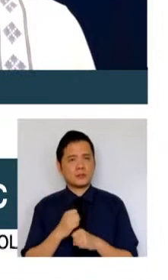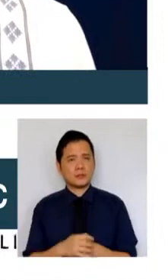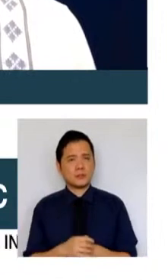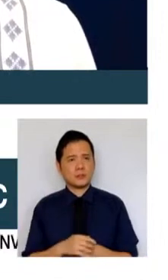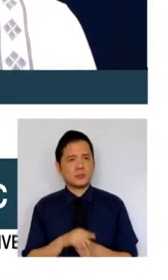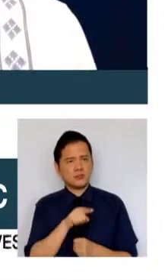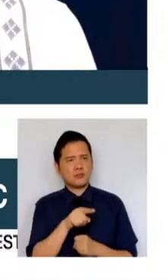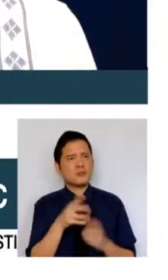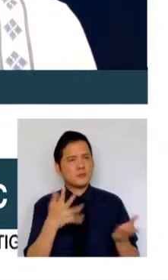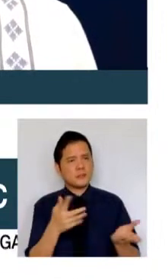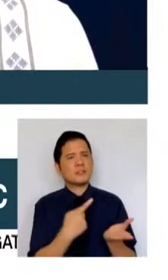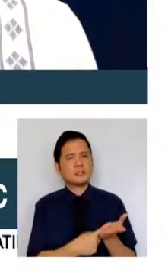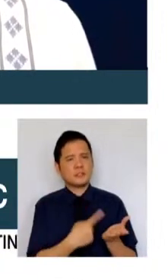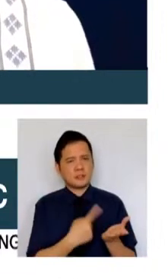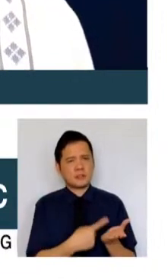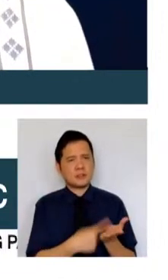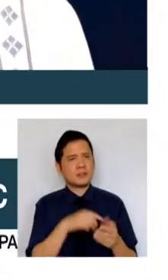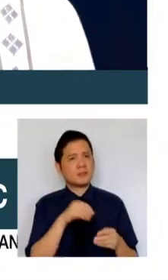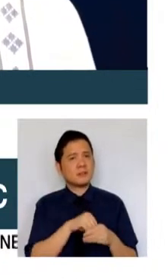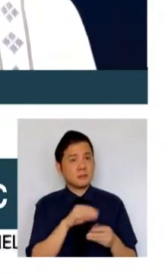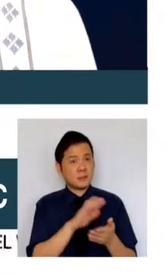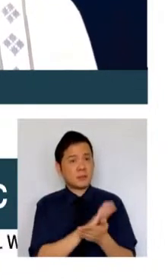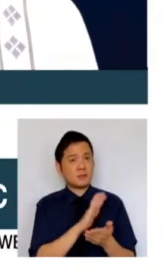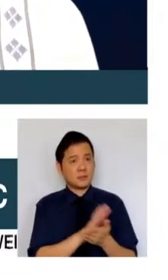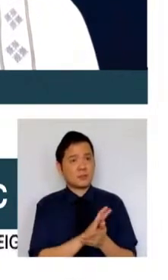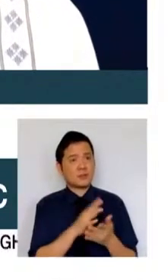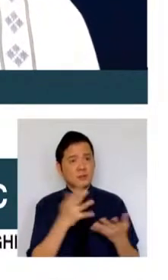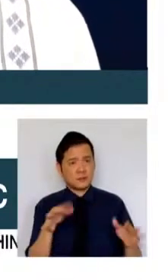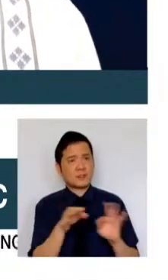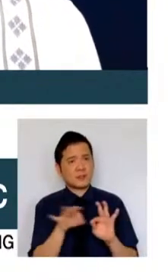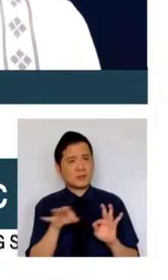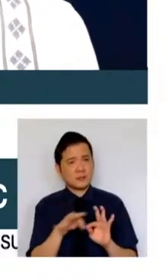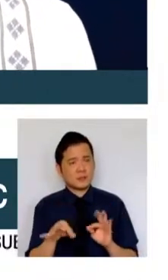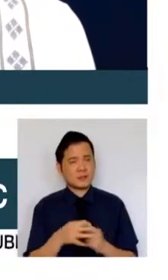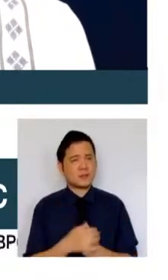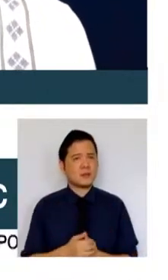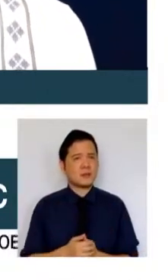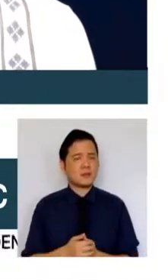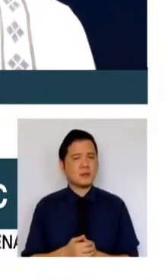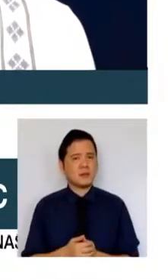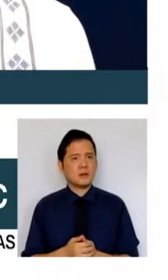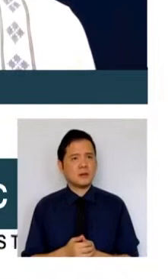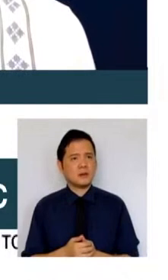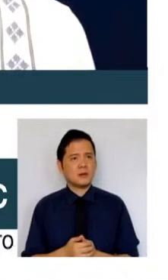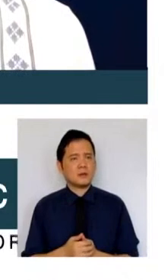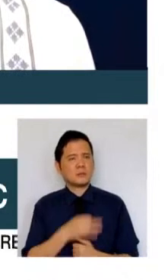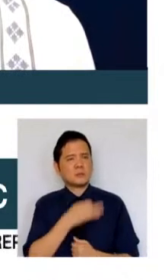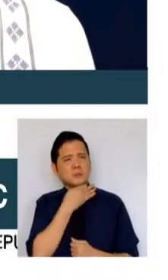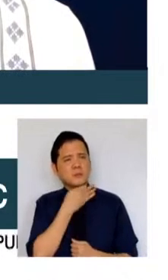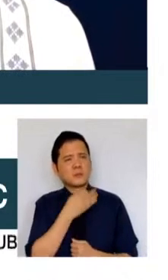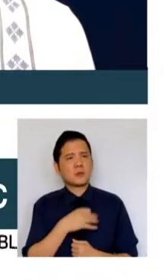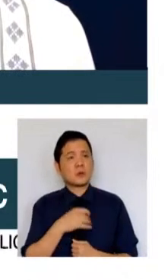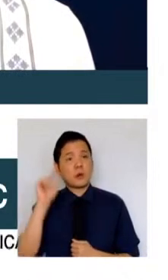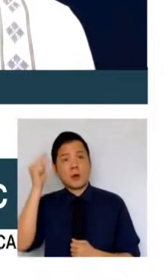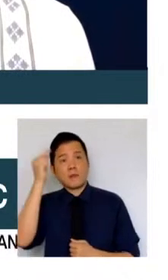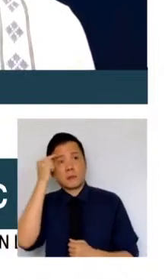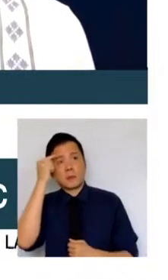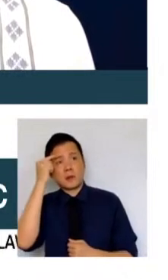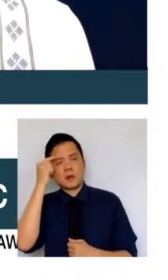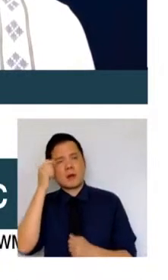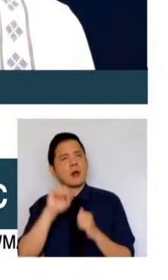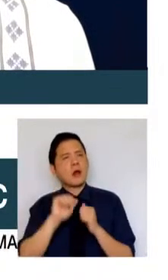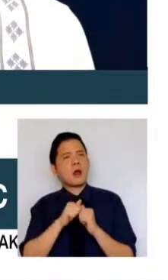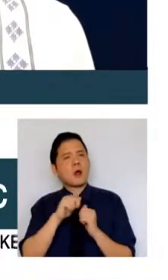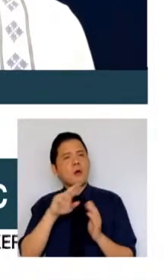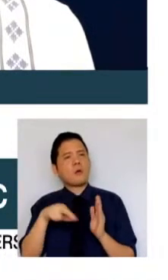this as you wrote your paper, what can you tell us about the role that governance and policy making had